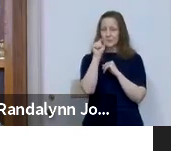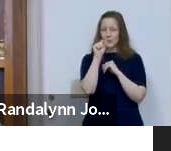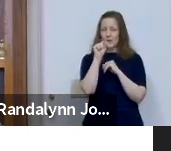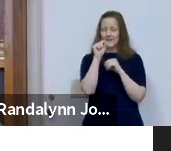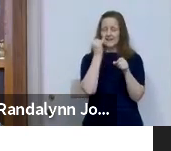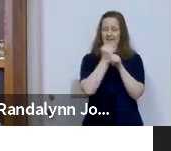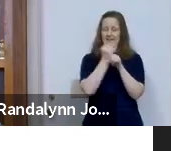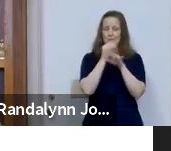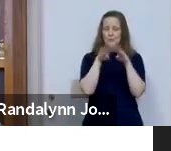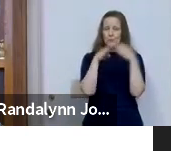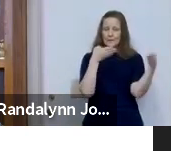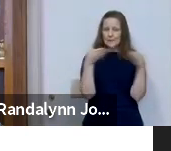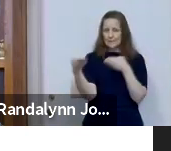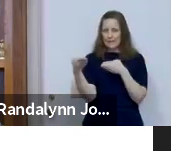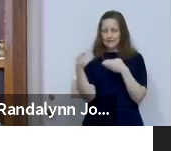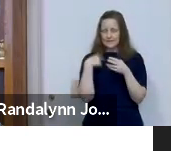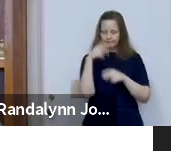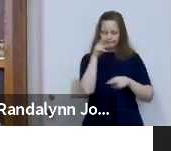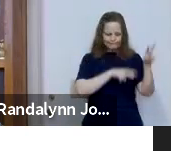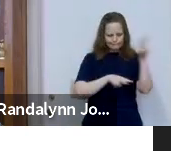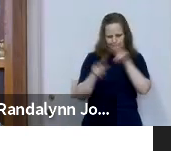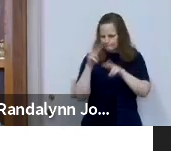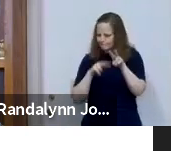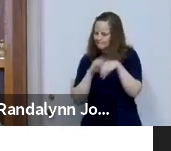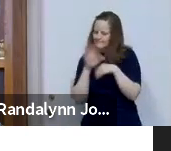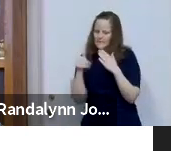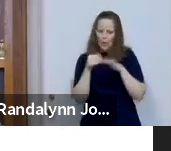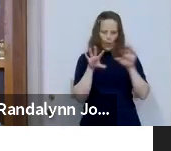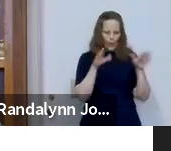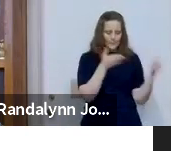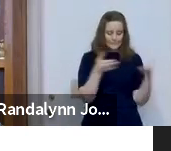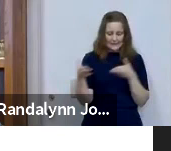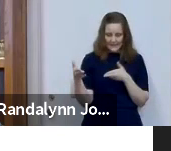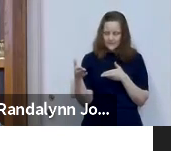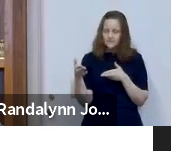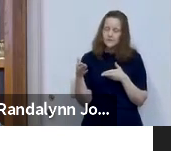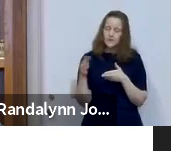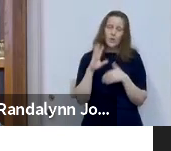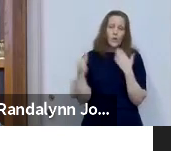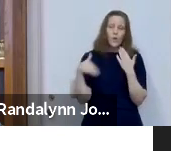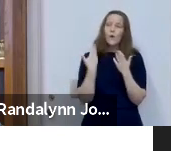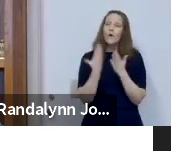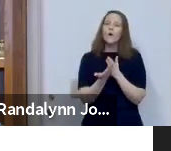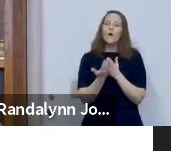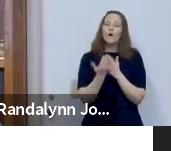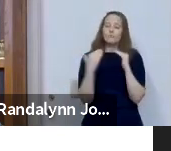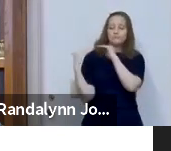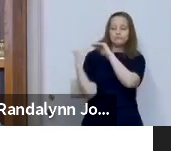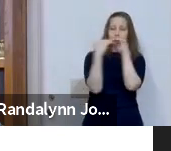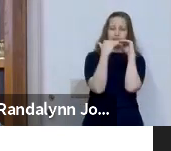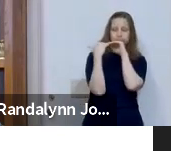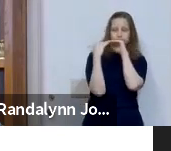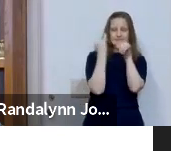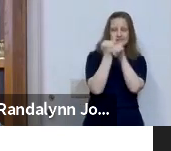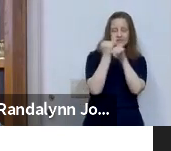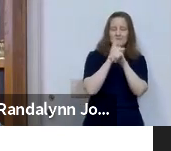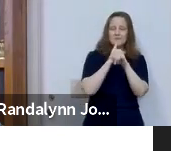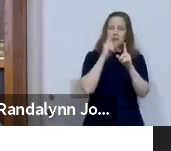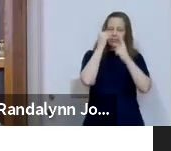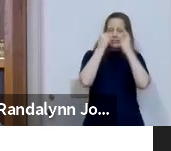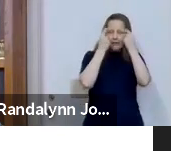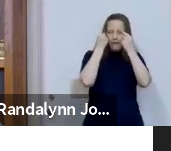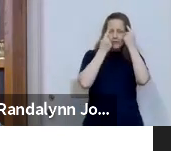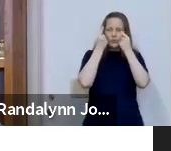And what I can tell you from looking at all of those plans is that all of our colleagues across this institution have been very thoughtful in